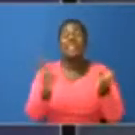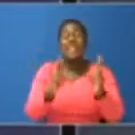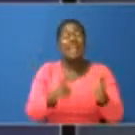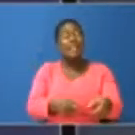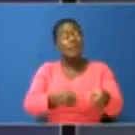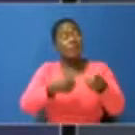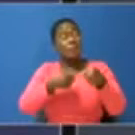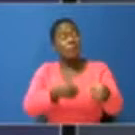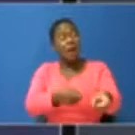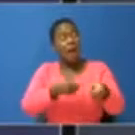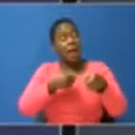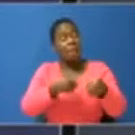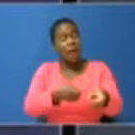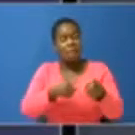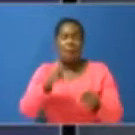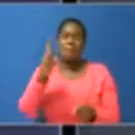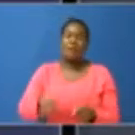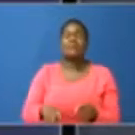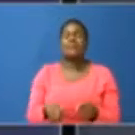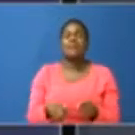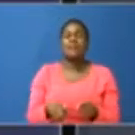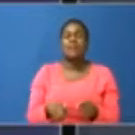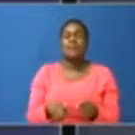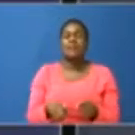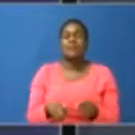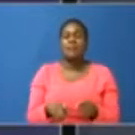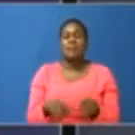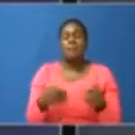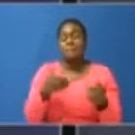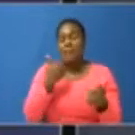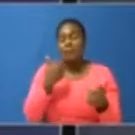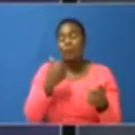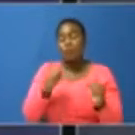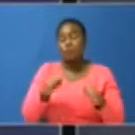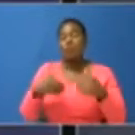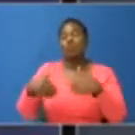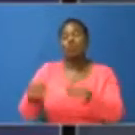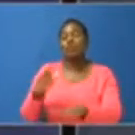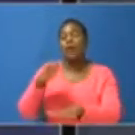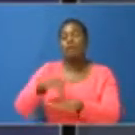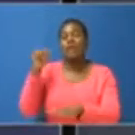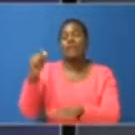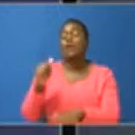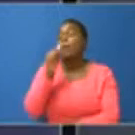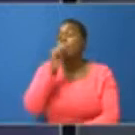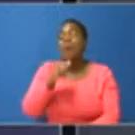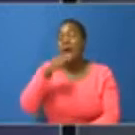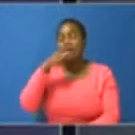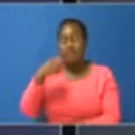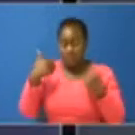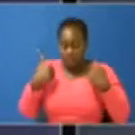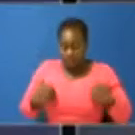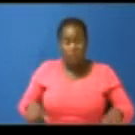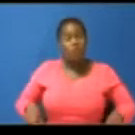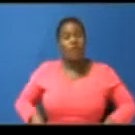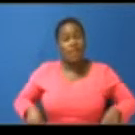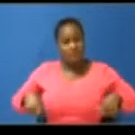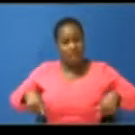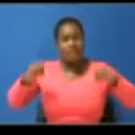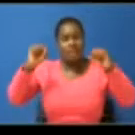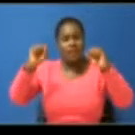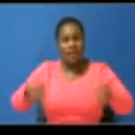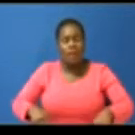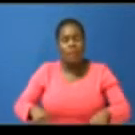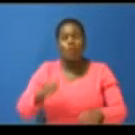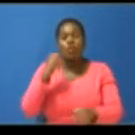skeletons will come will come out and and you could lose very badly and it could affect even your private and personal life so yes